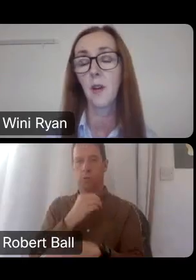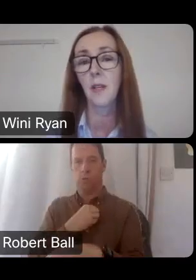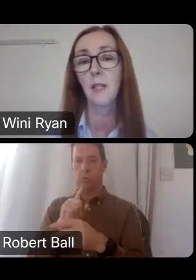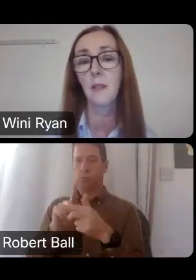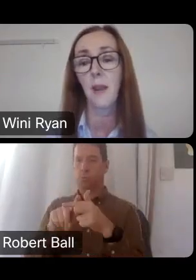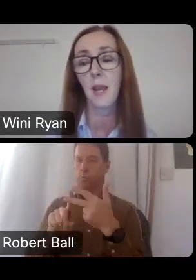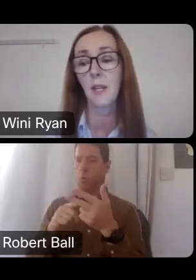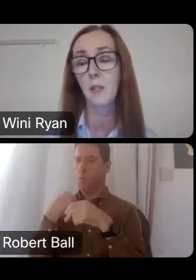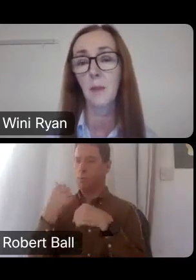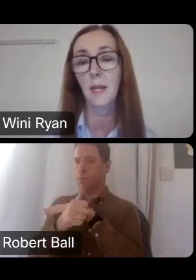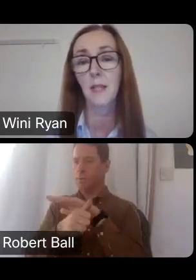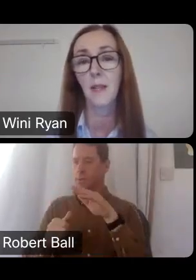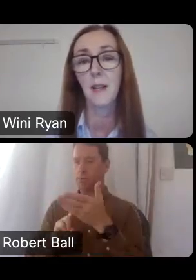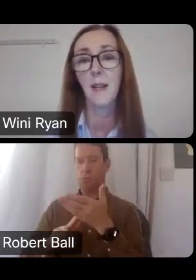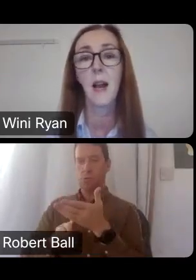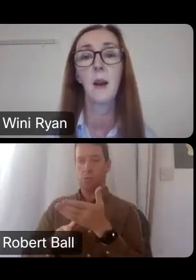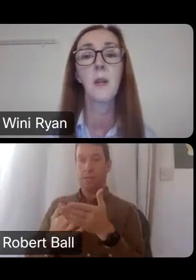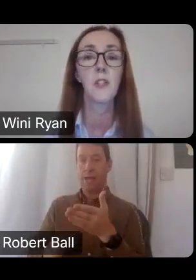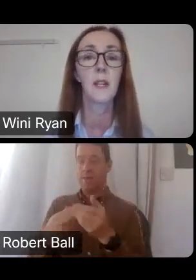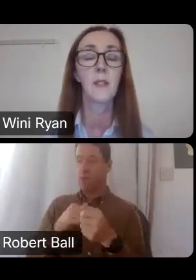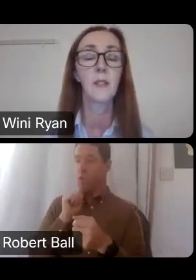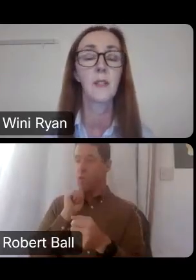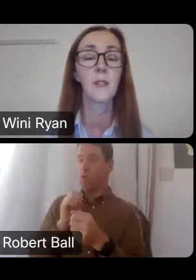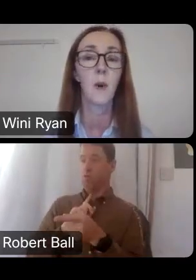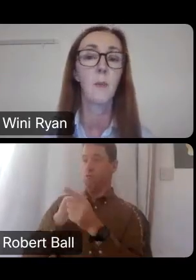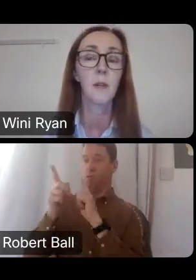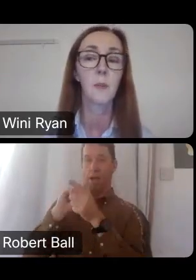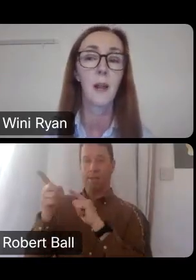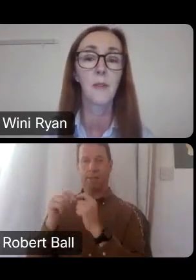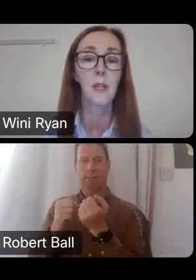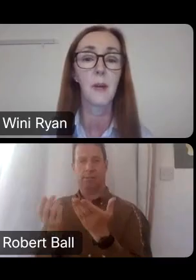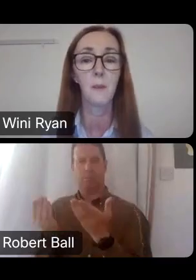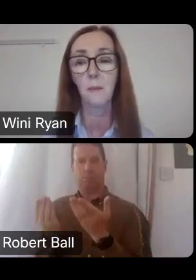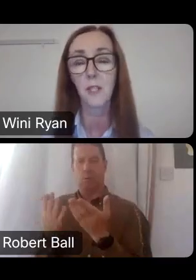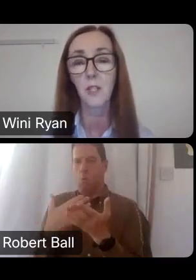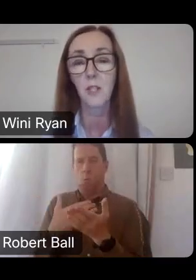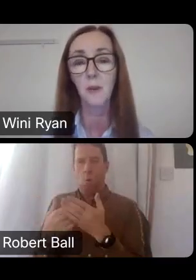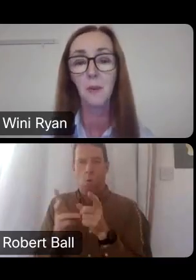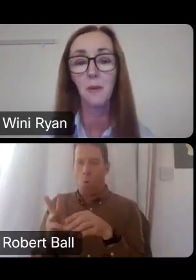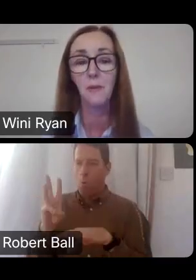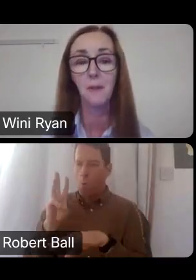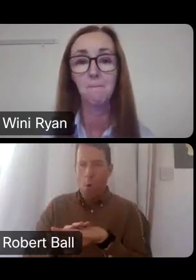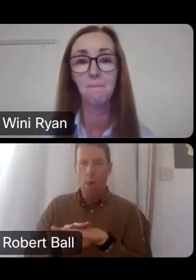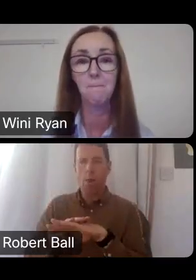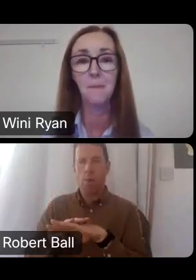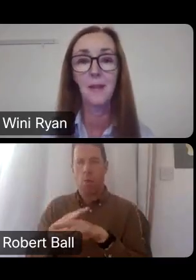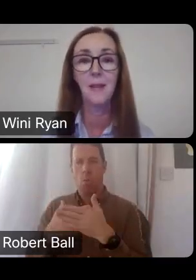If you're not getting the reaction you're expecting, then how can you change that up? What works well for you and what might you need to improve